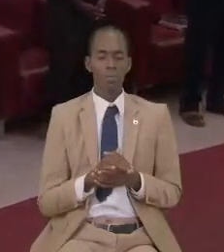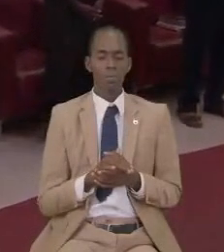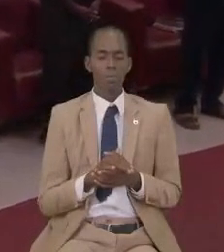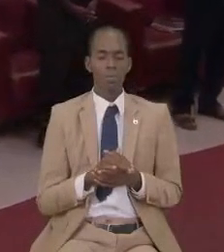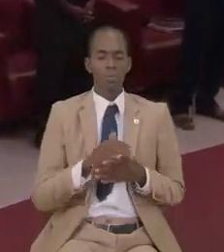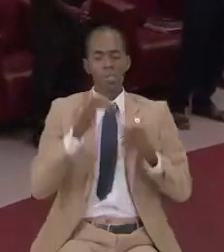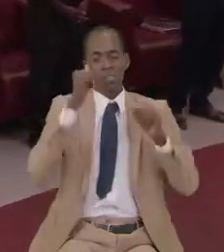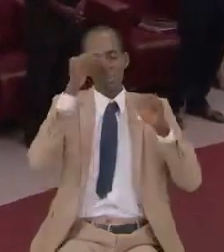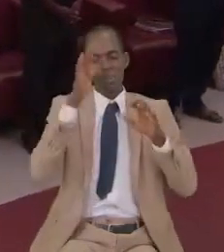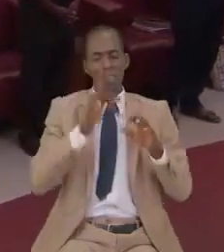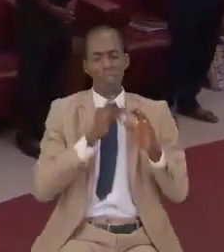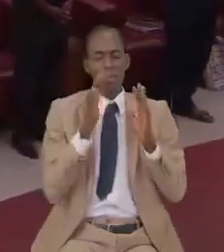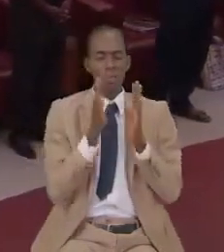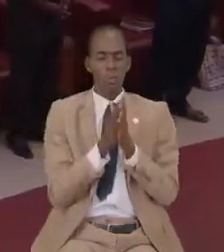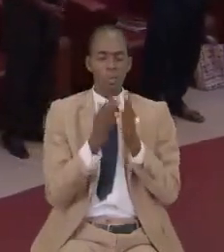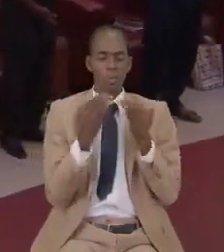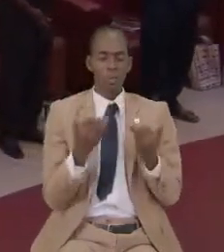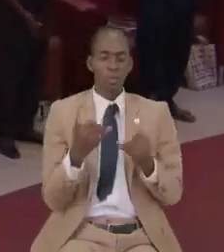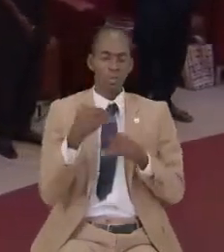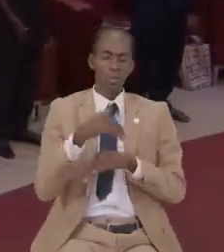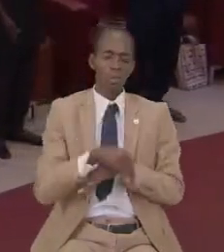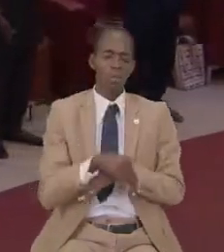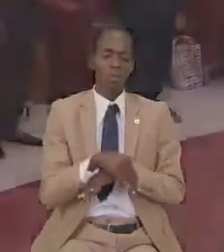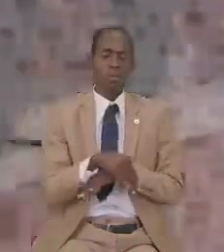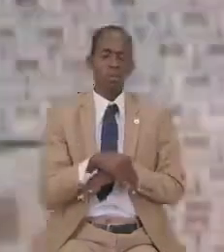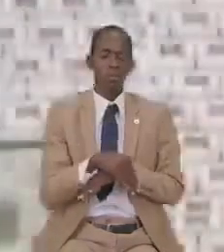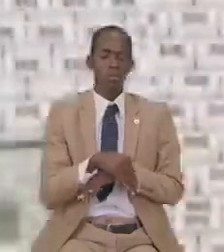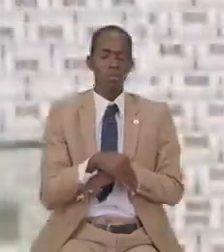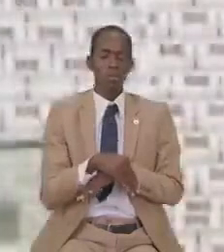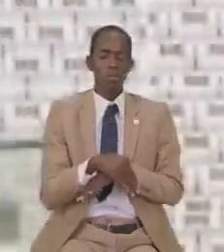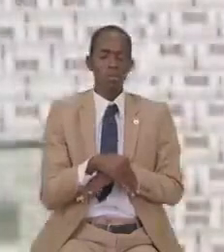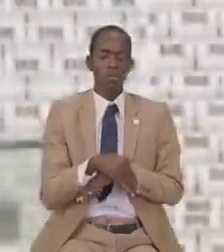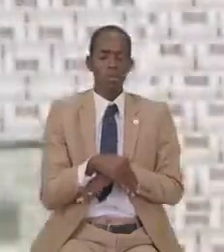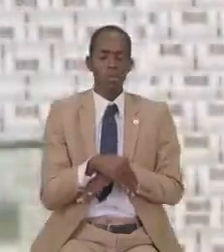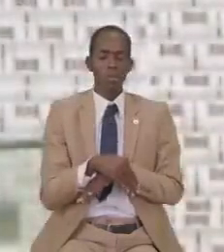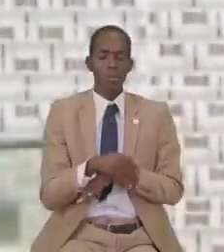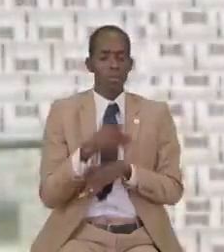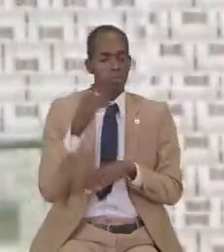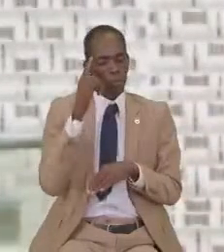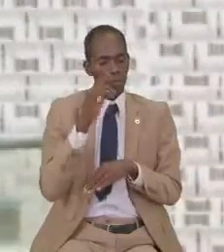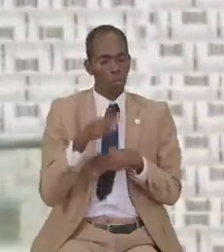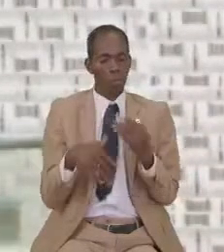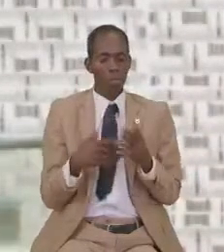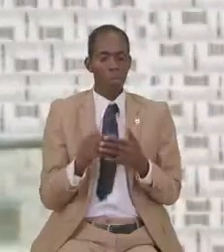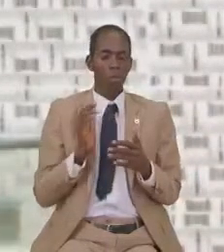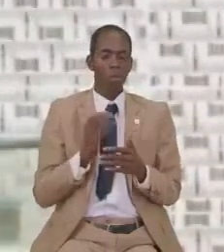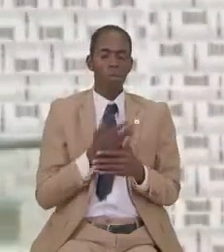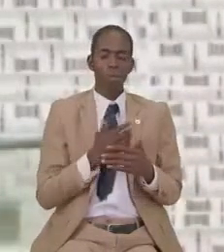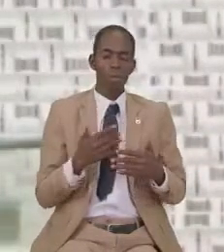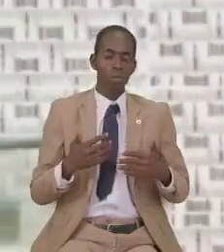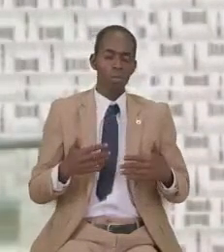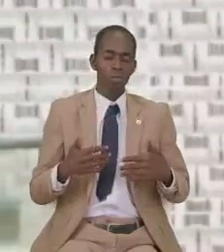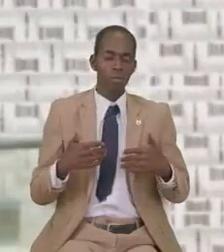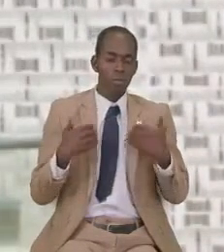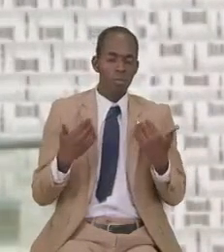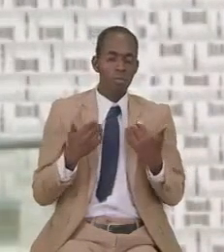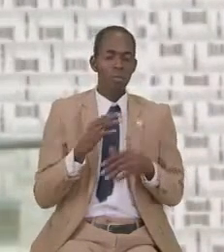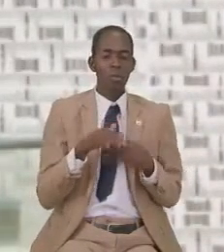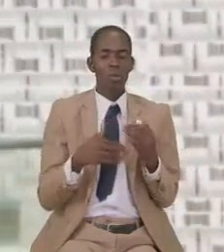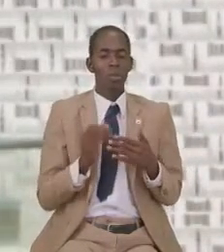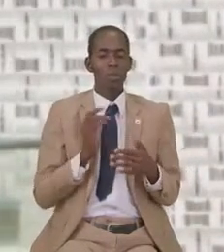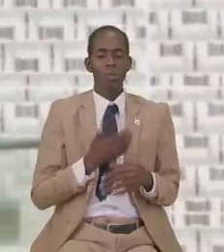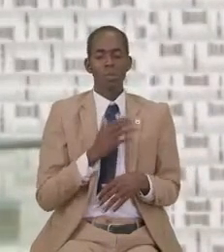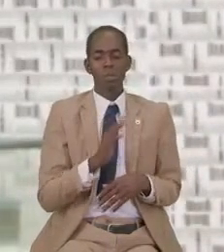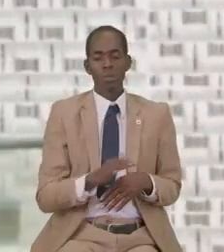Father, I pray this night for all our youths, all our children, all